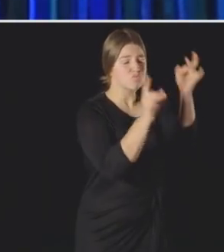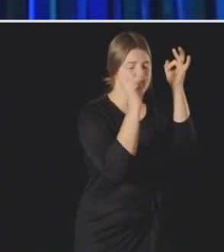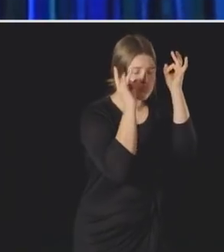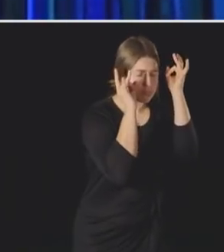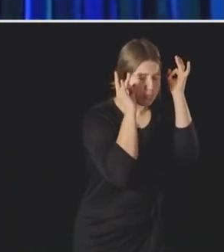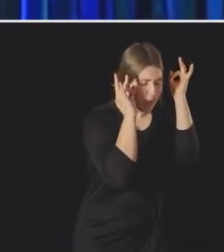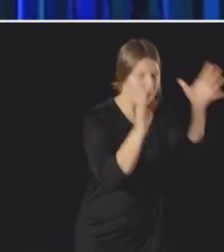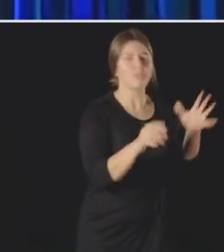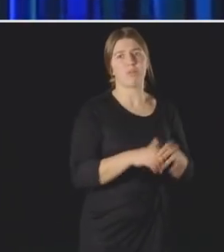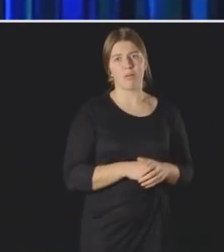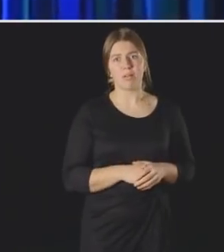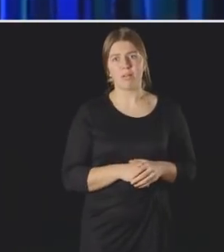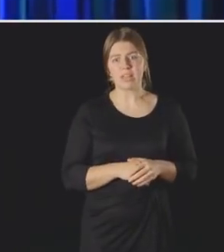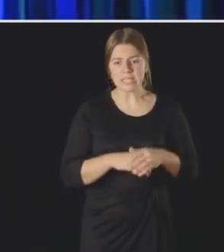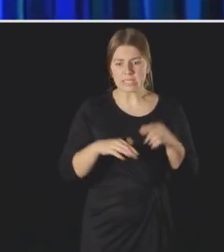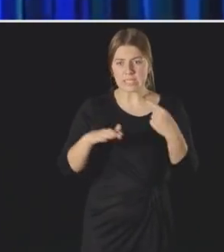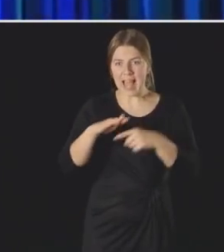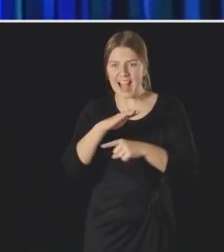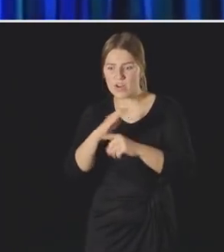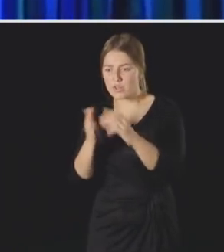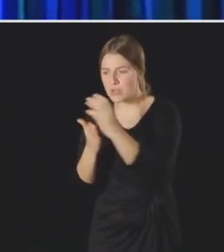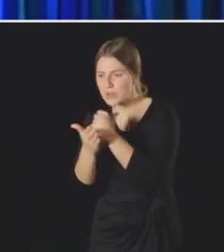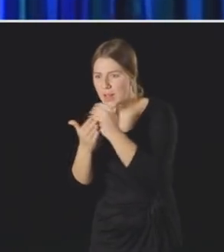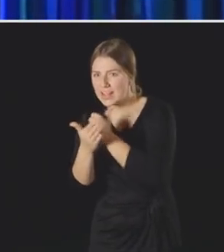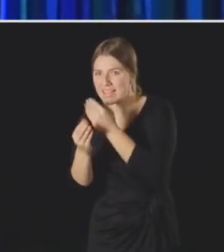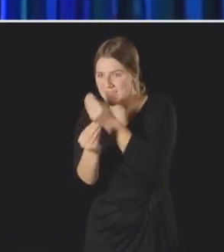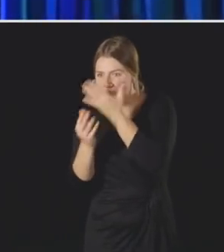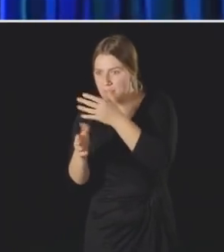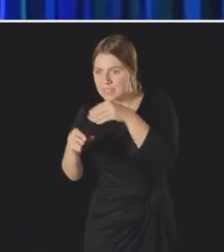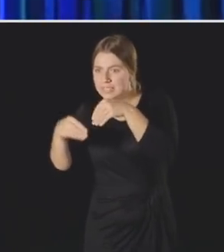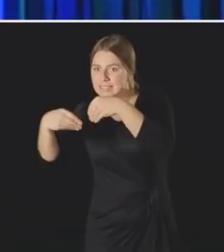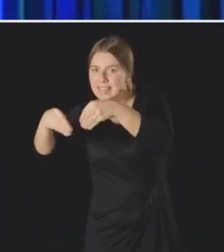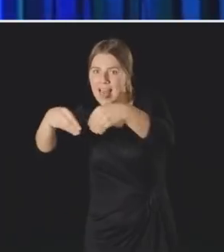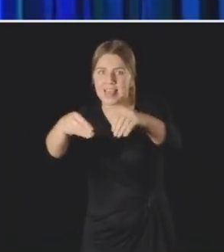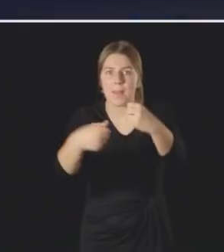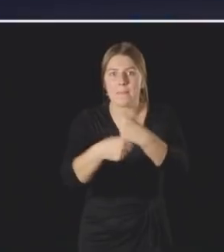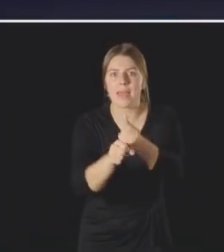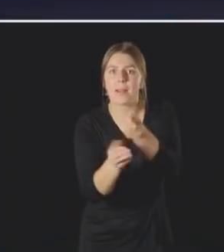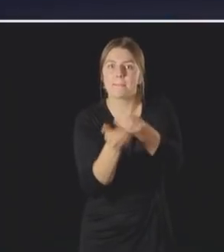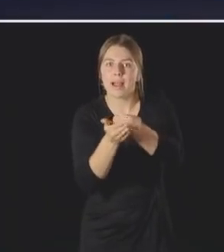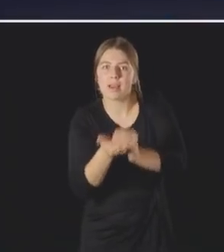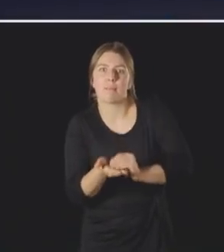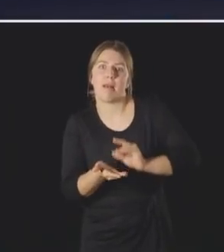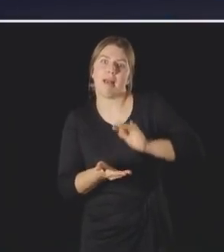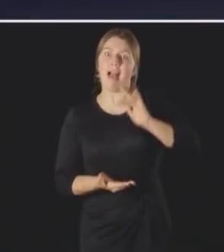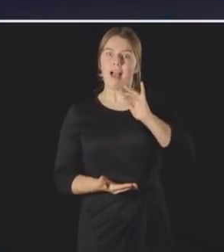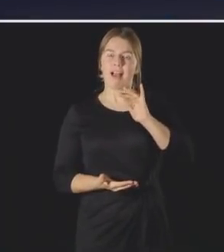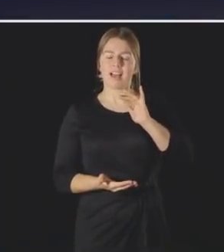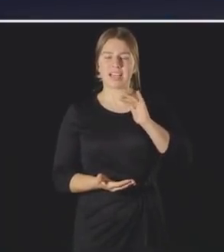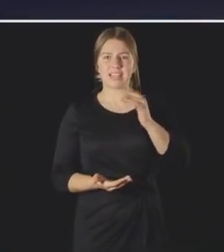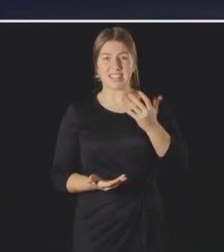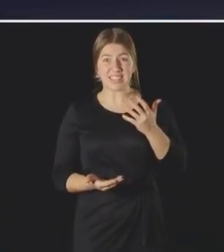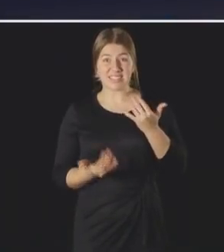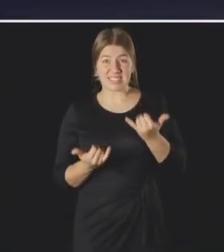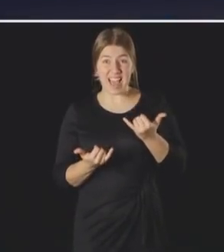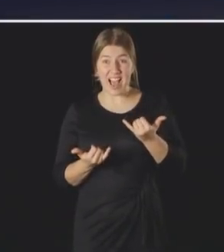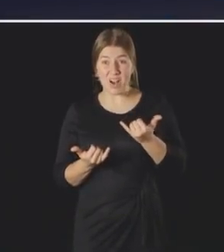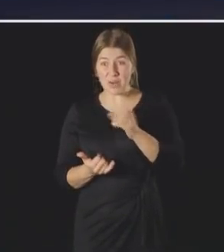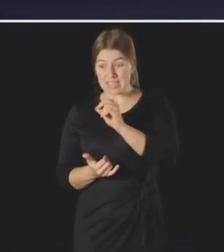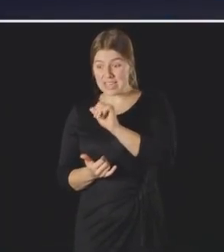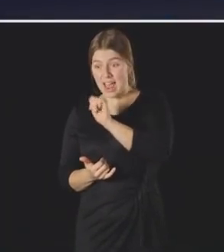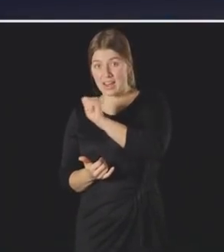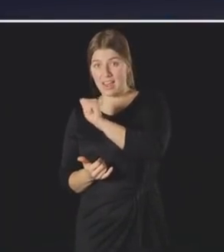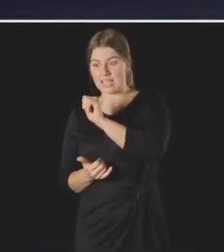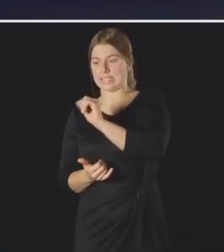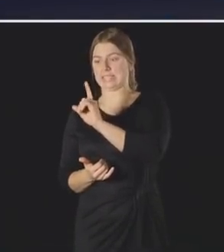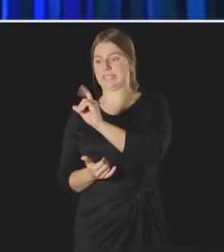thieves are making money off of every kind of personal information you can imagine. Essentially, data is the new